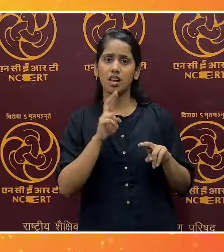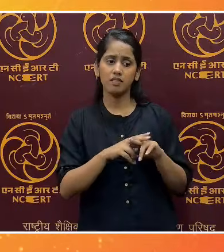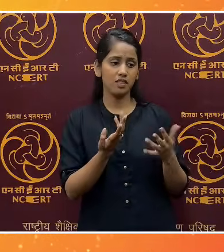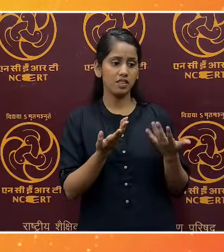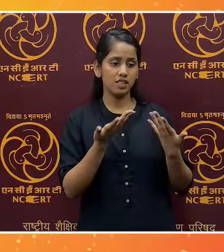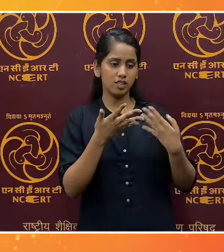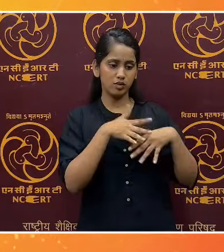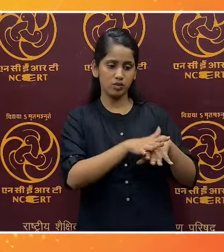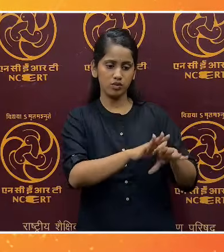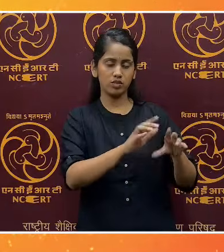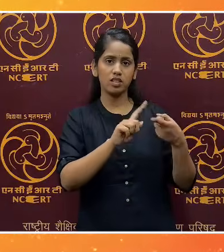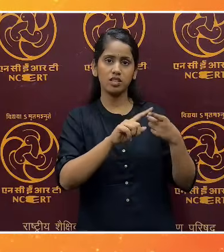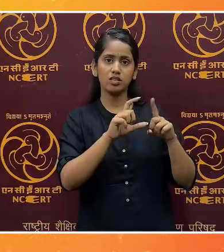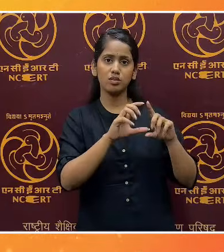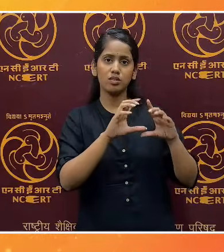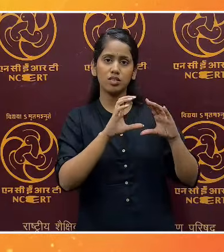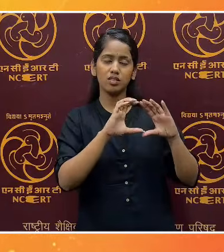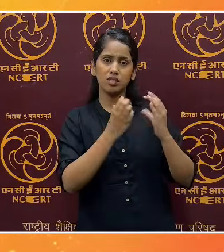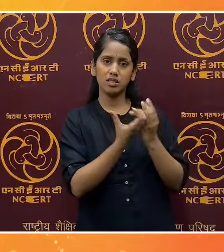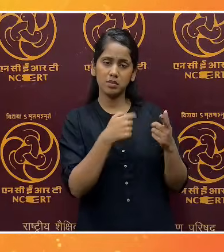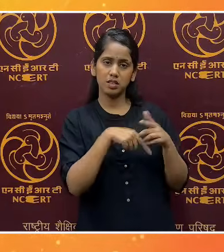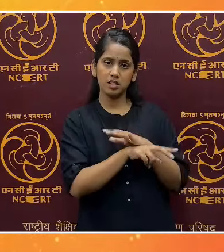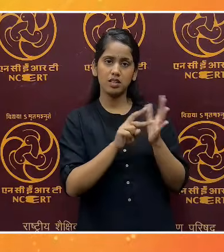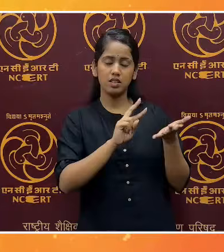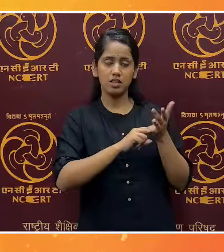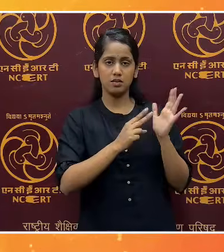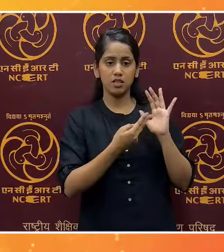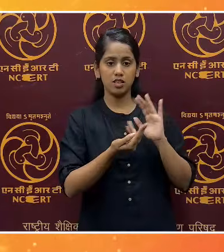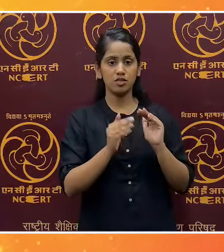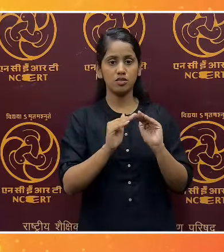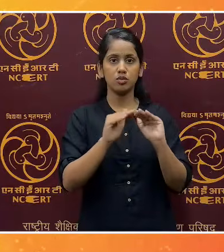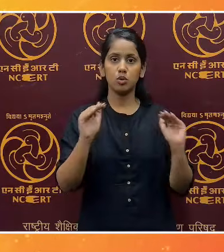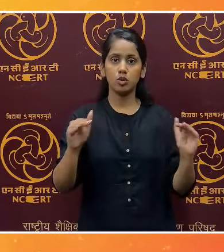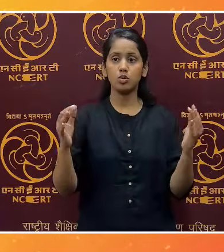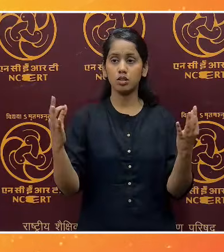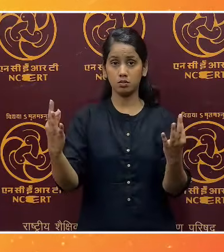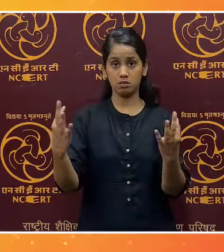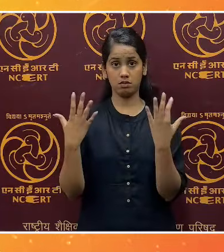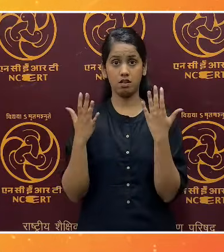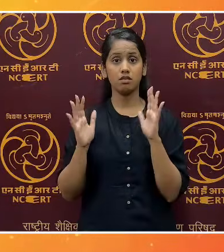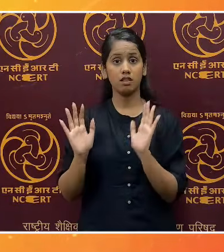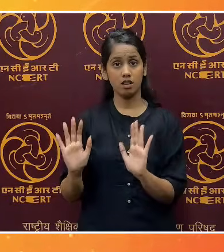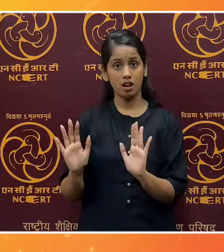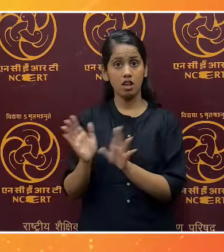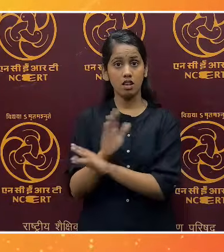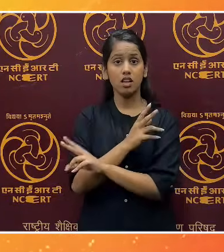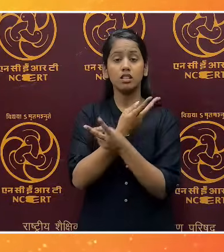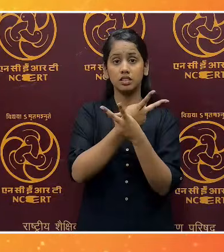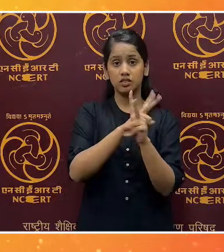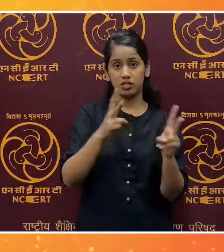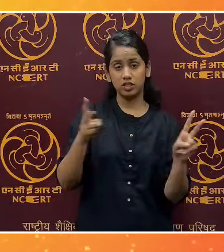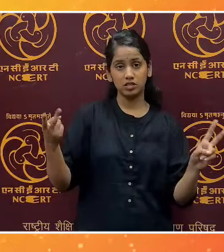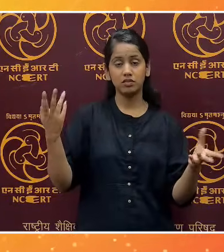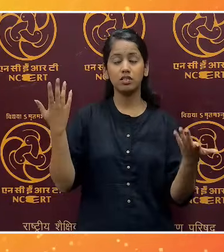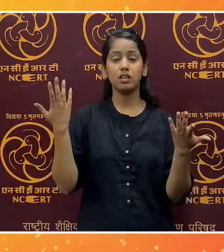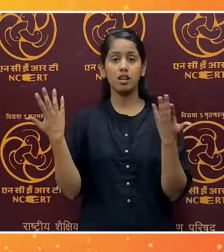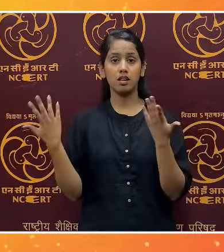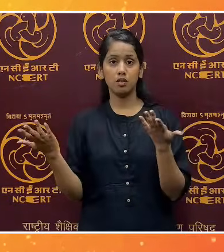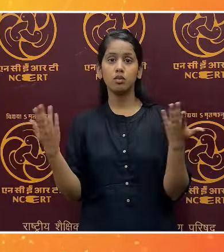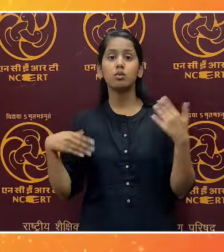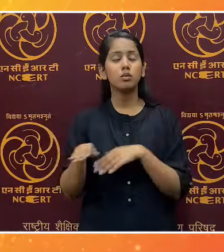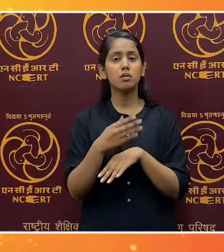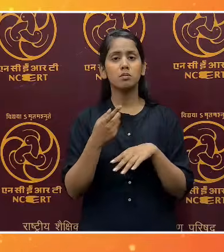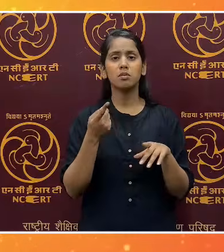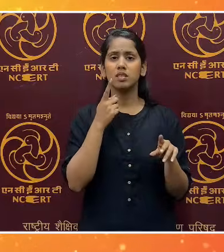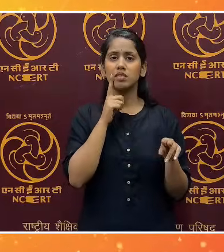in education, because inclusivity means that we have children with special needs, we have children from different walks of life, so we